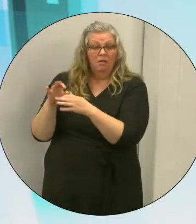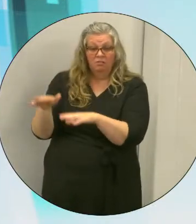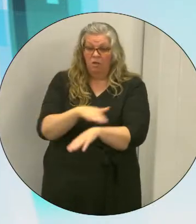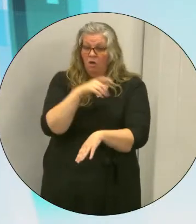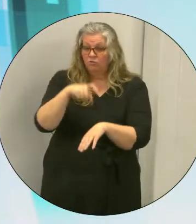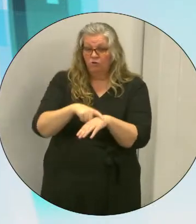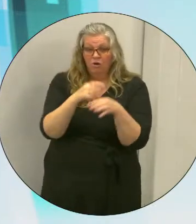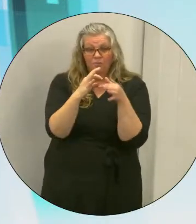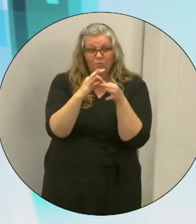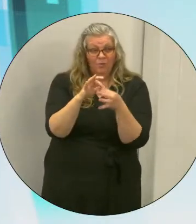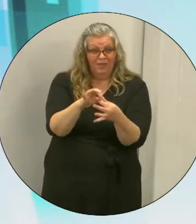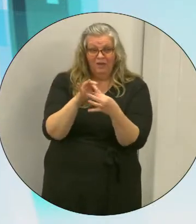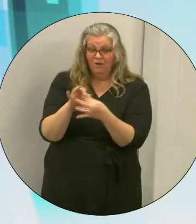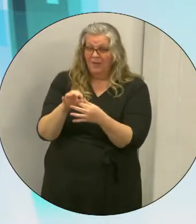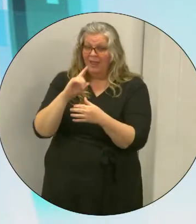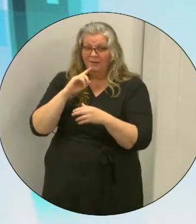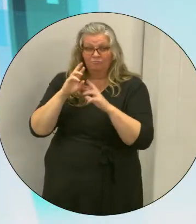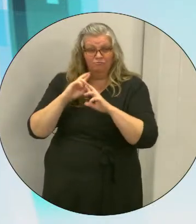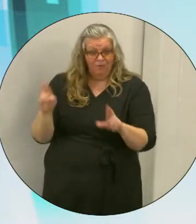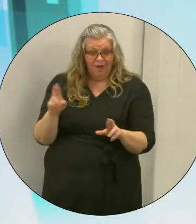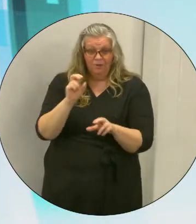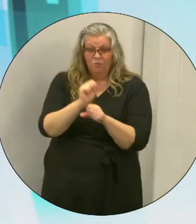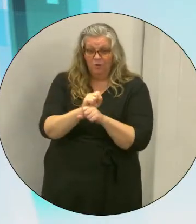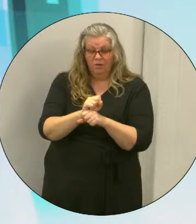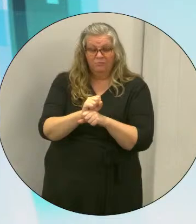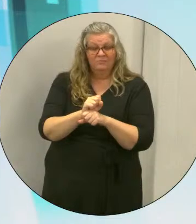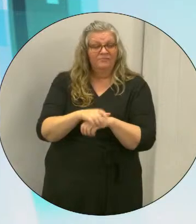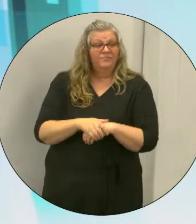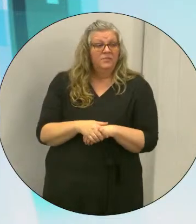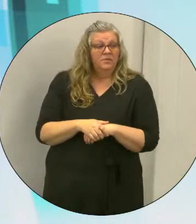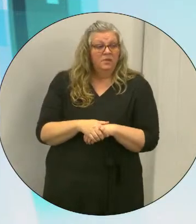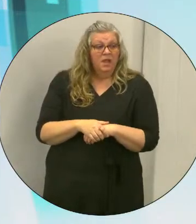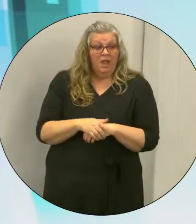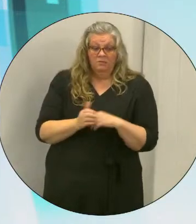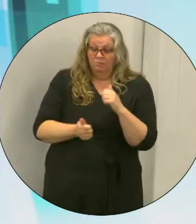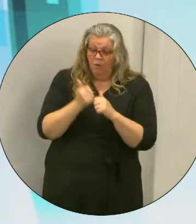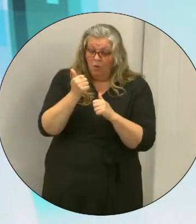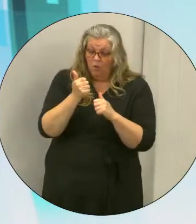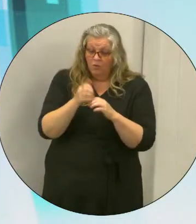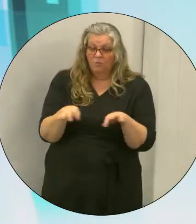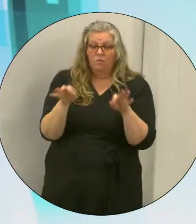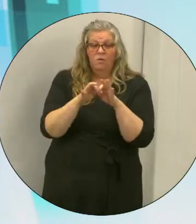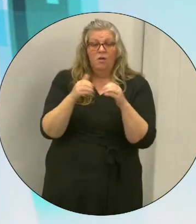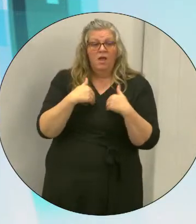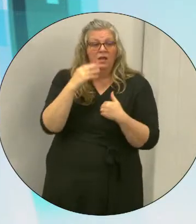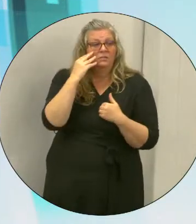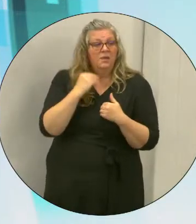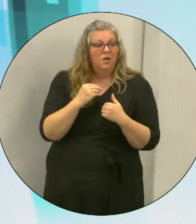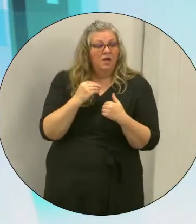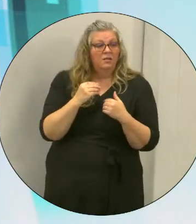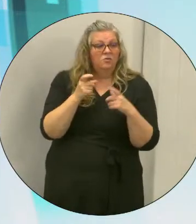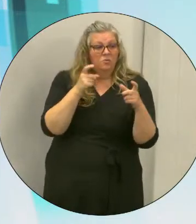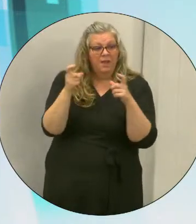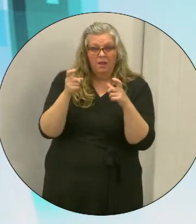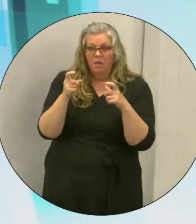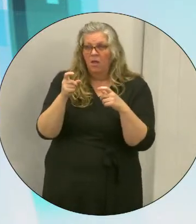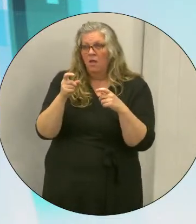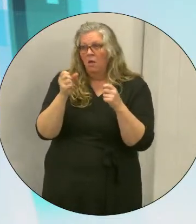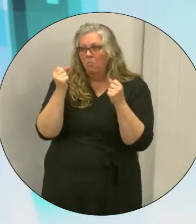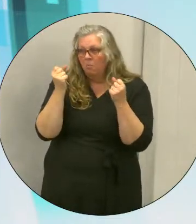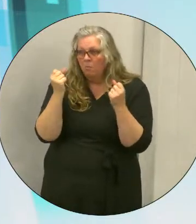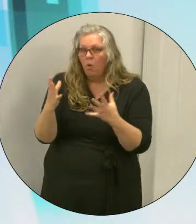relationships, and will hit the ground running. And majorly, most importantly, has the experience to manage a